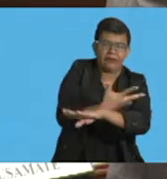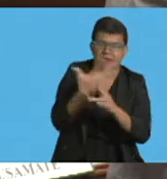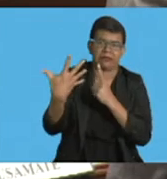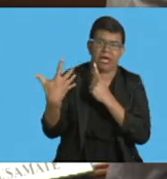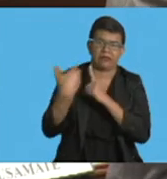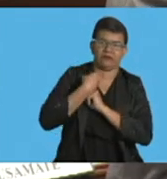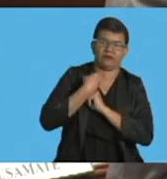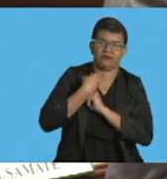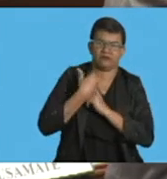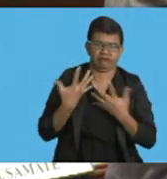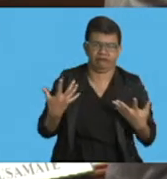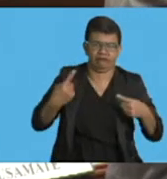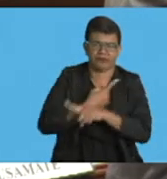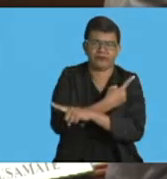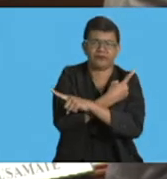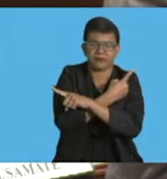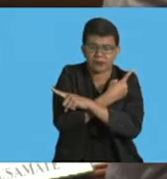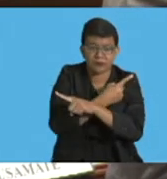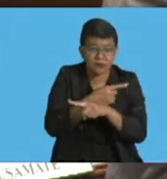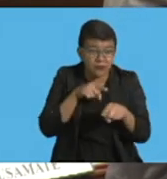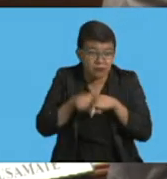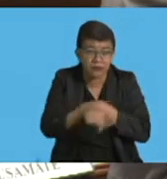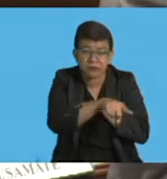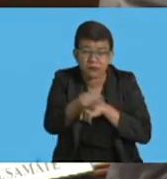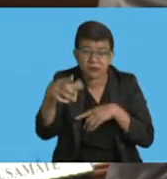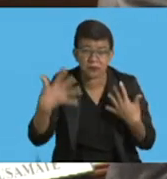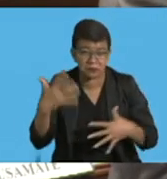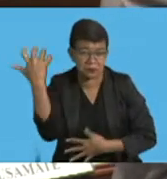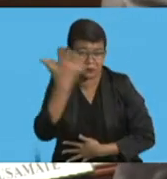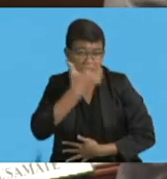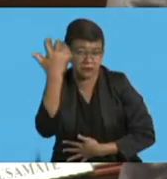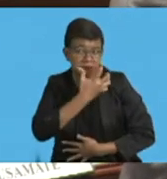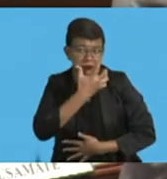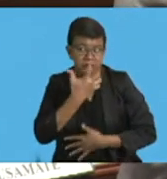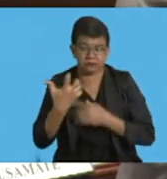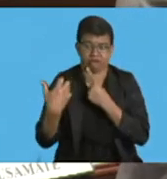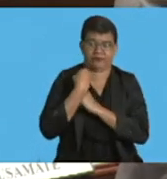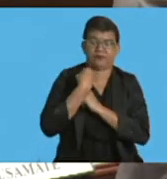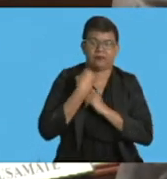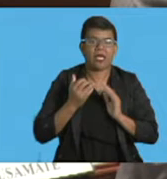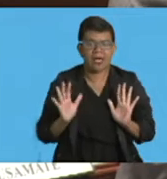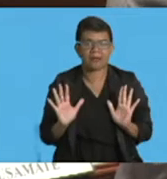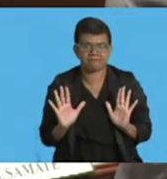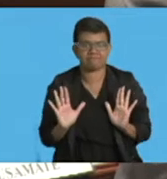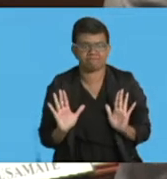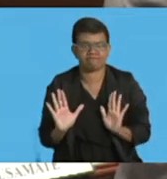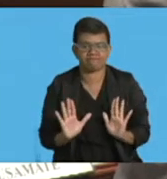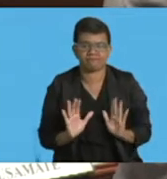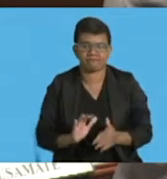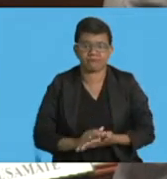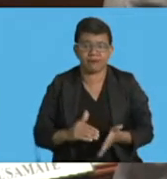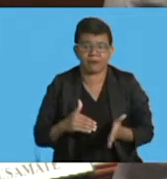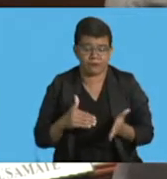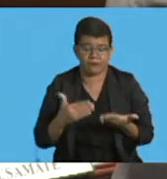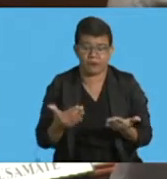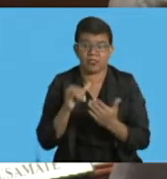desired impact. There's corporate debt growth now of 155% of GDP in June 2019 in